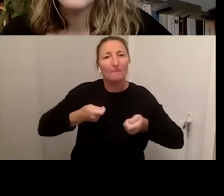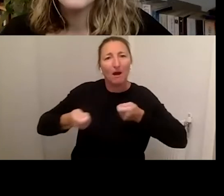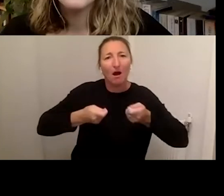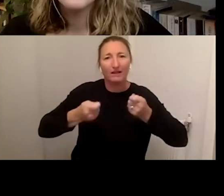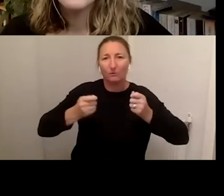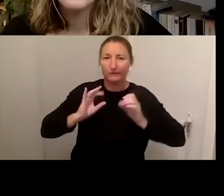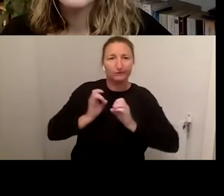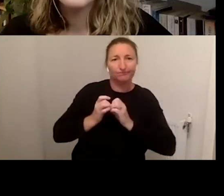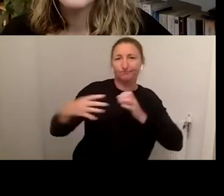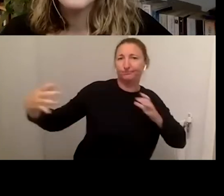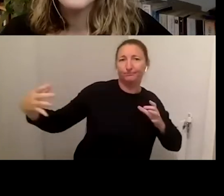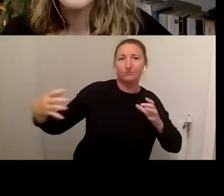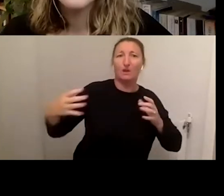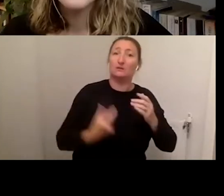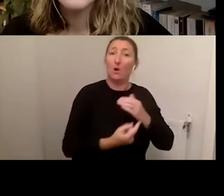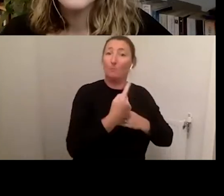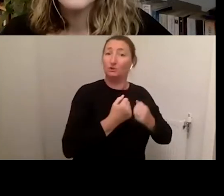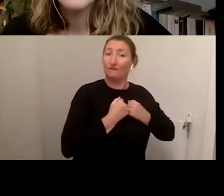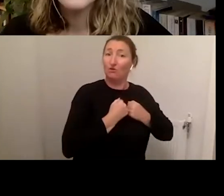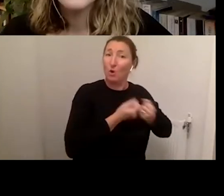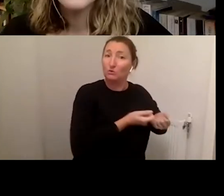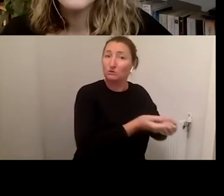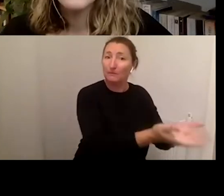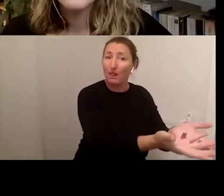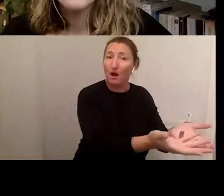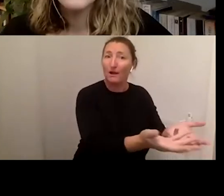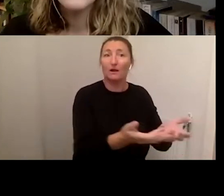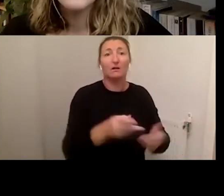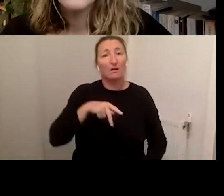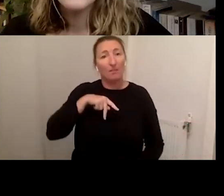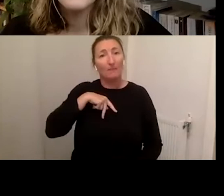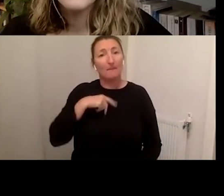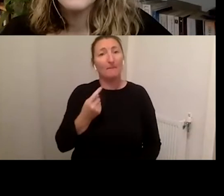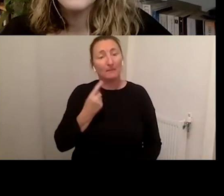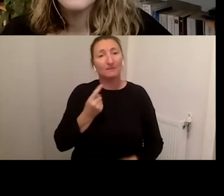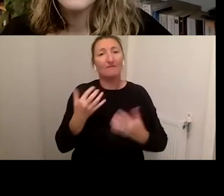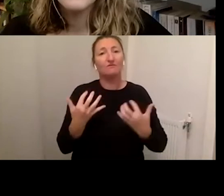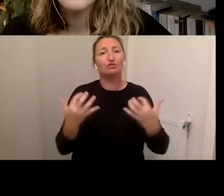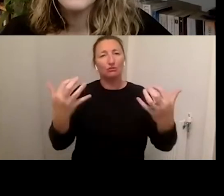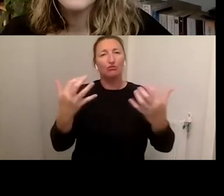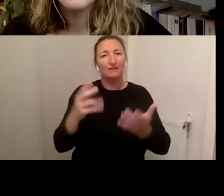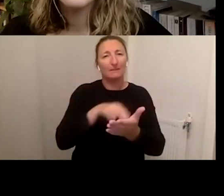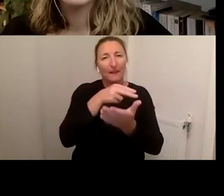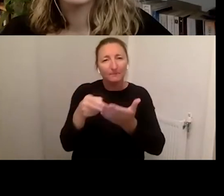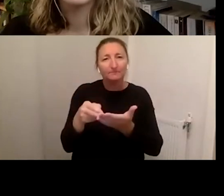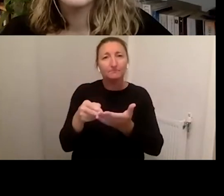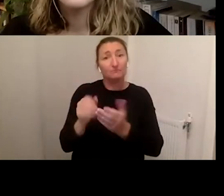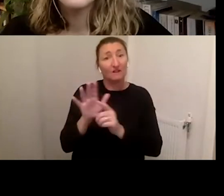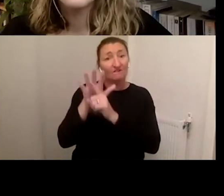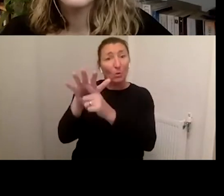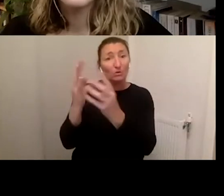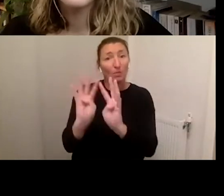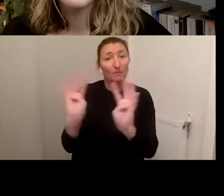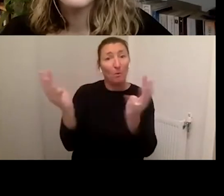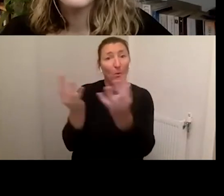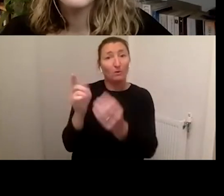a supplier. Well, actually, our members took the opportunity in the General Assembly. They forced the board, I was member of the board,